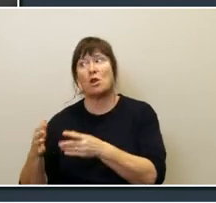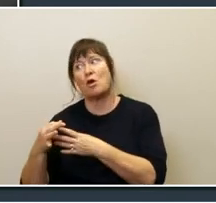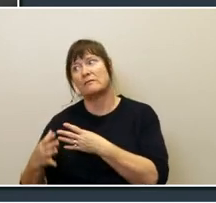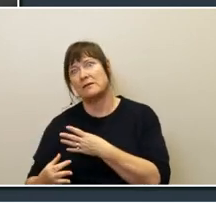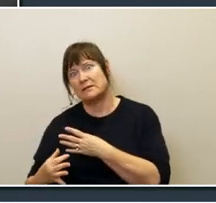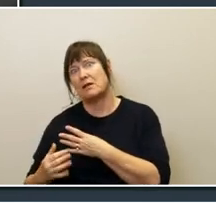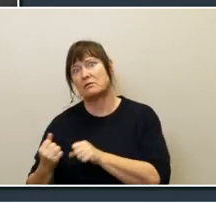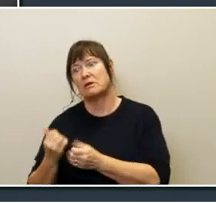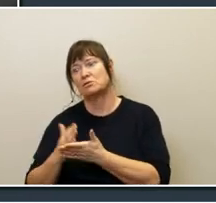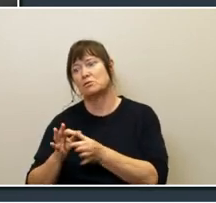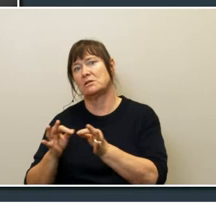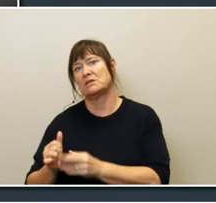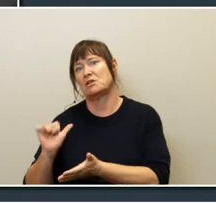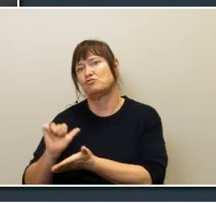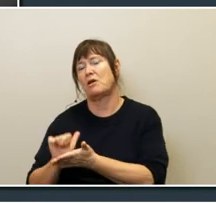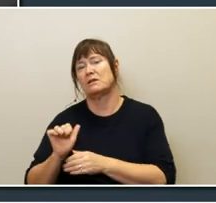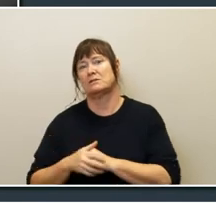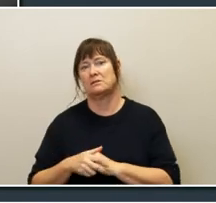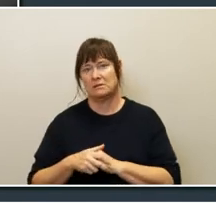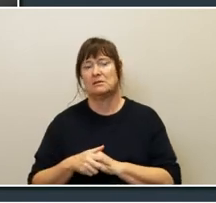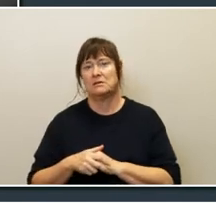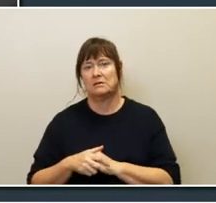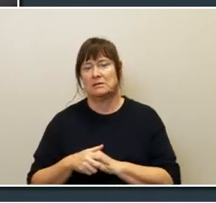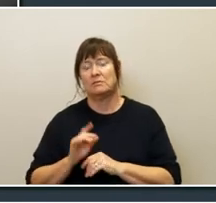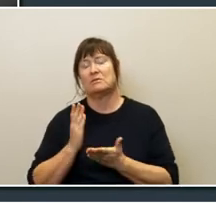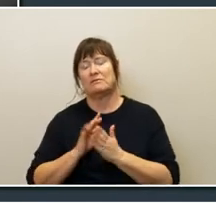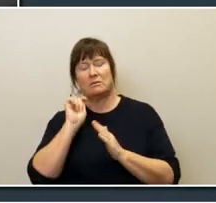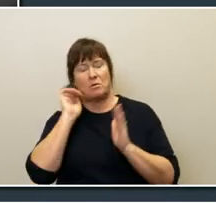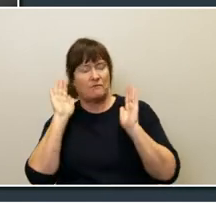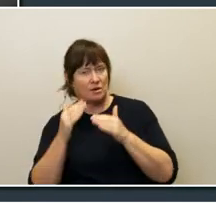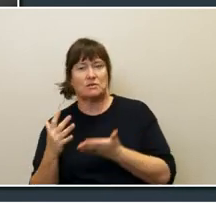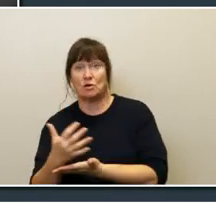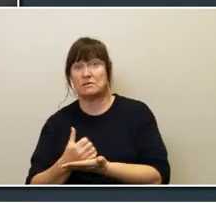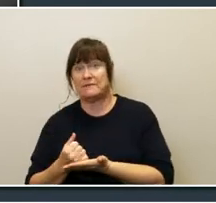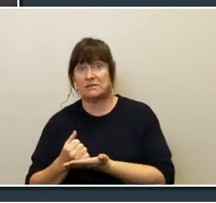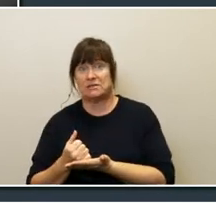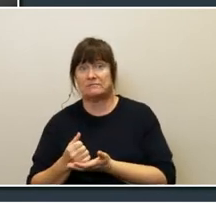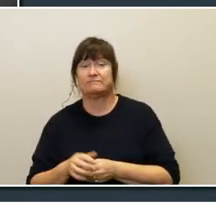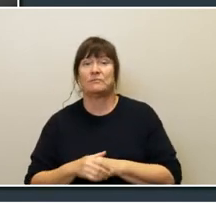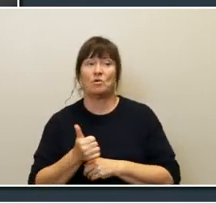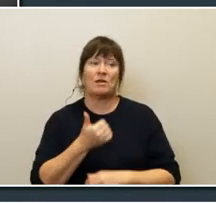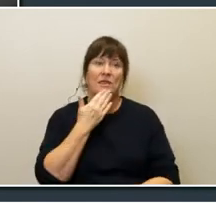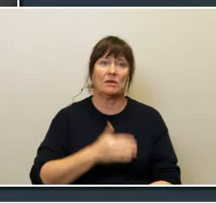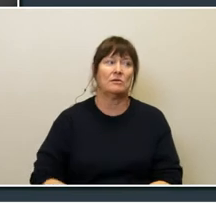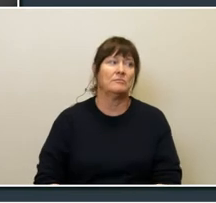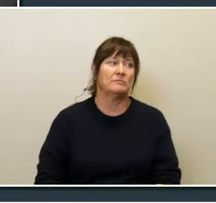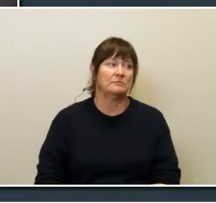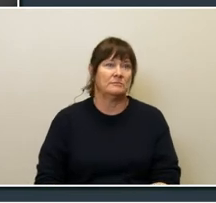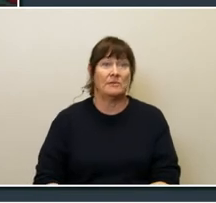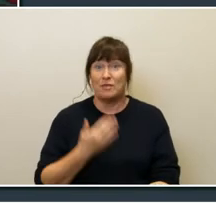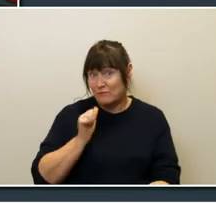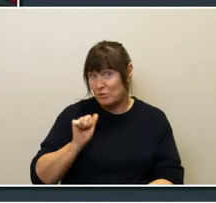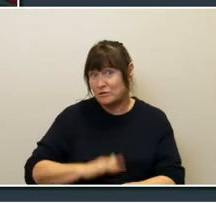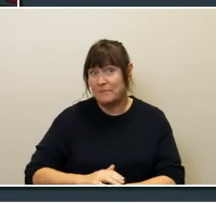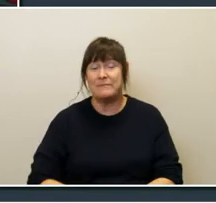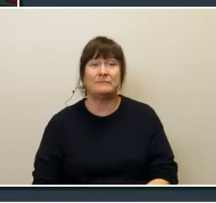get that design right and with that conservation focus as well. Thanks for your time. Thank you for your